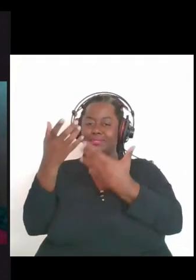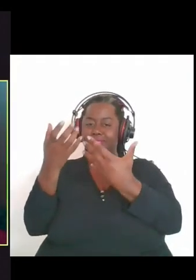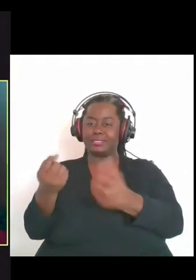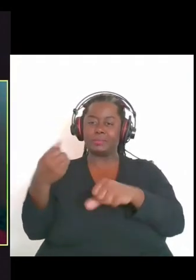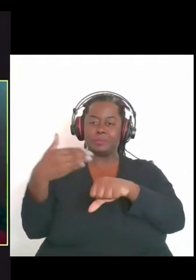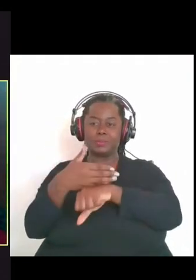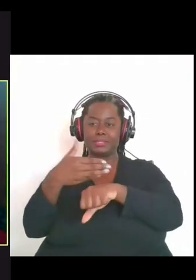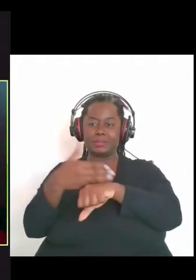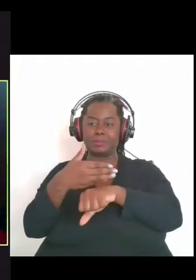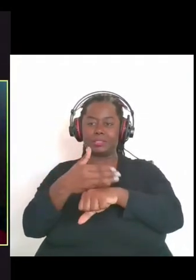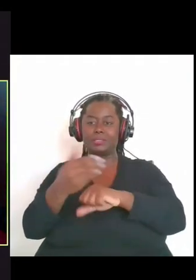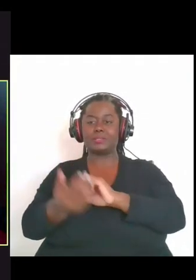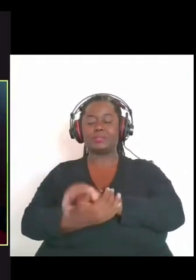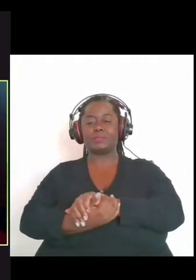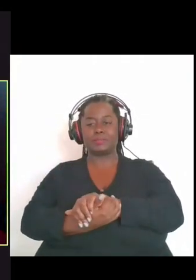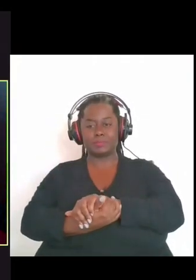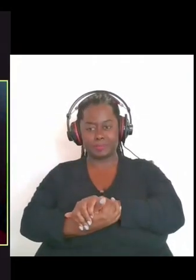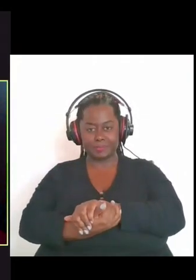you for your participation